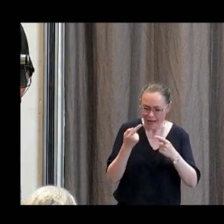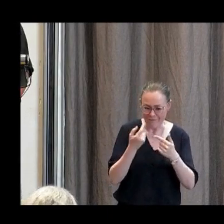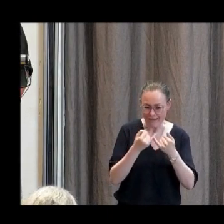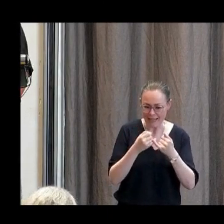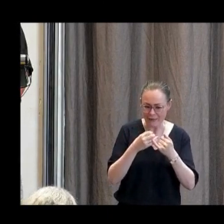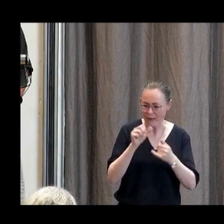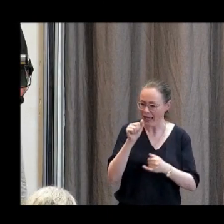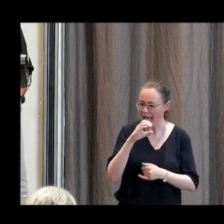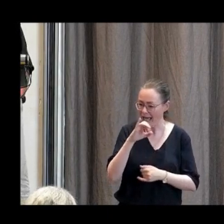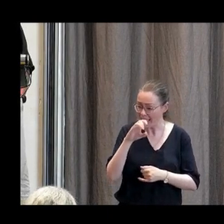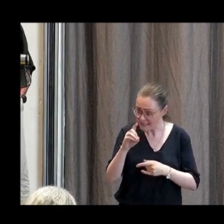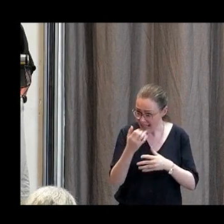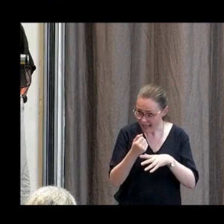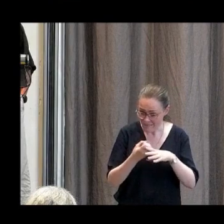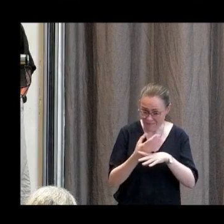like acids,